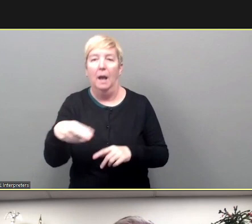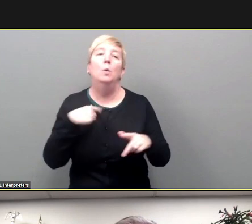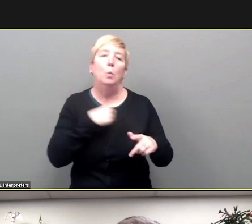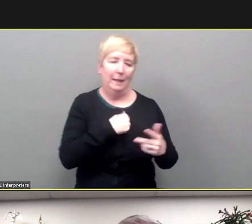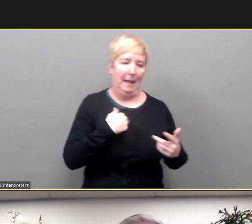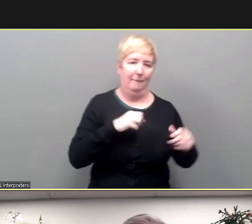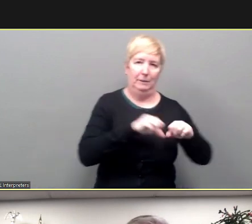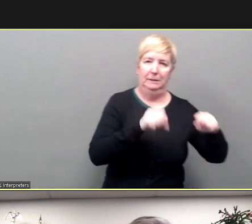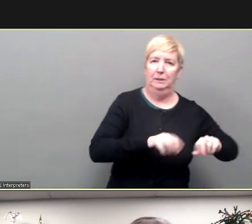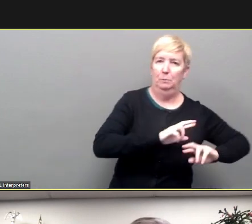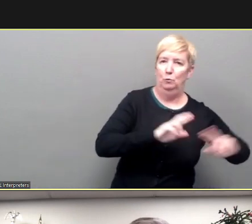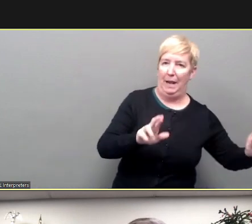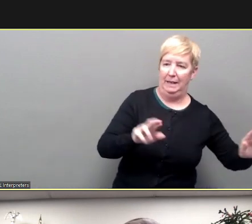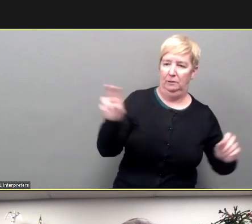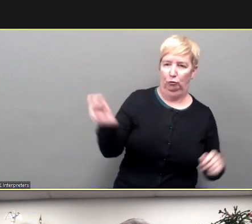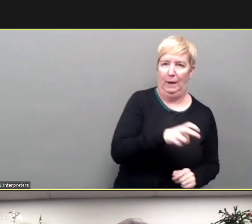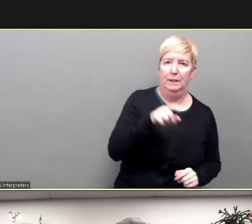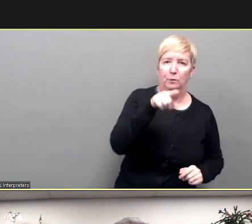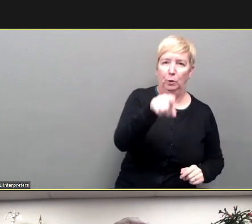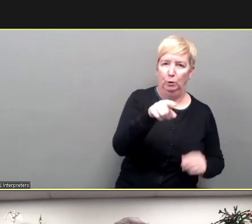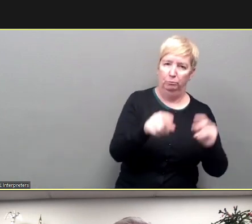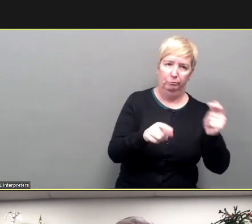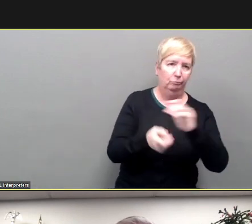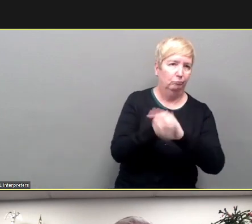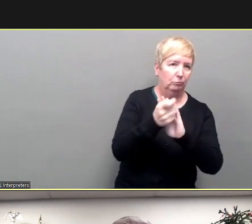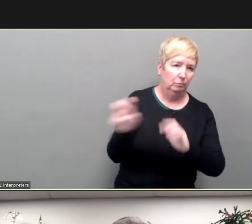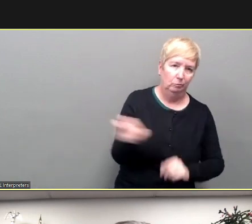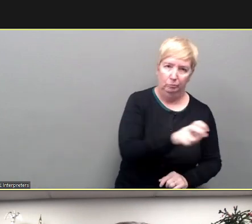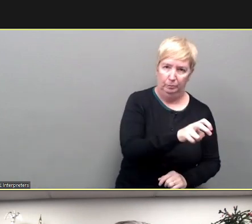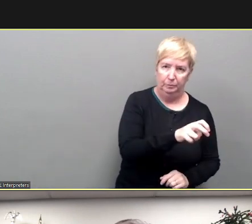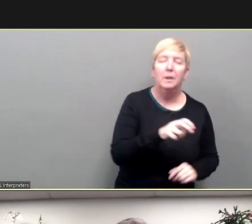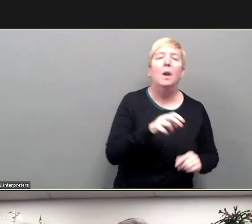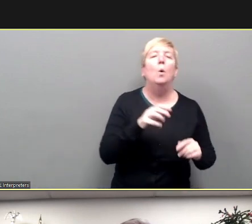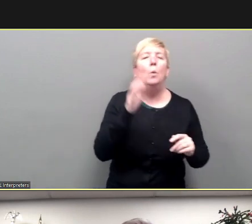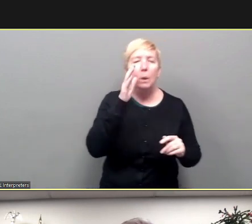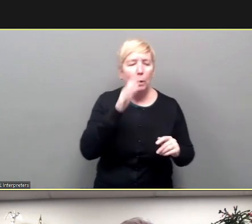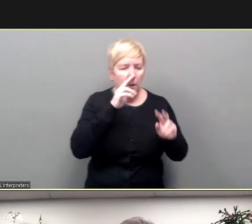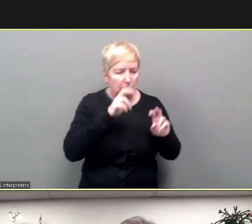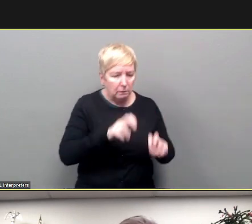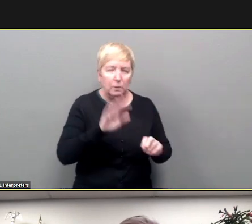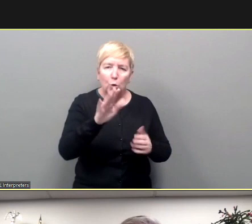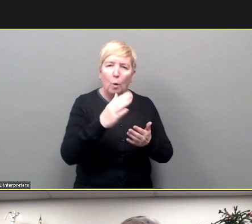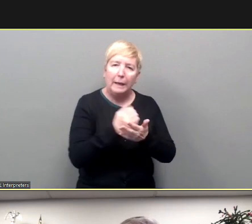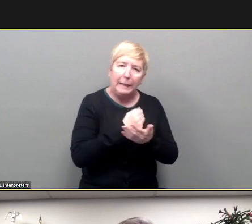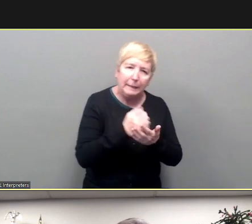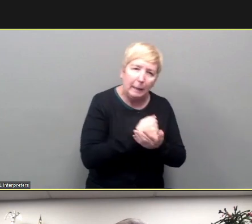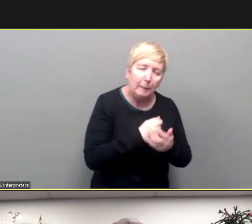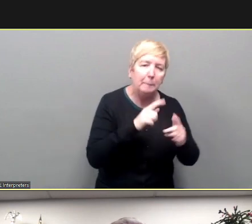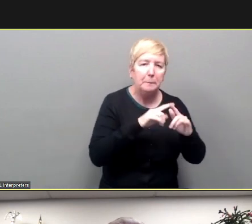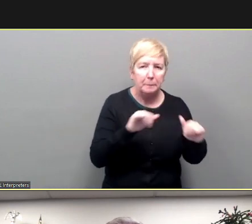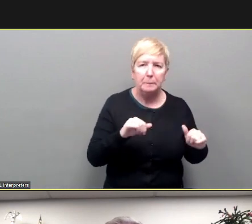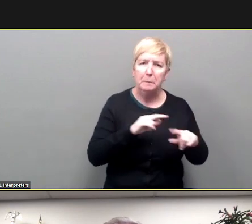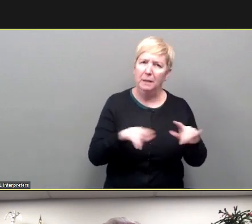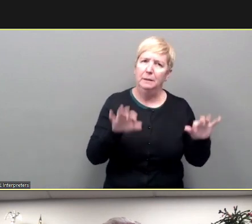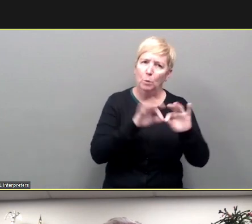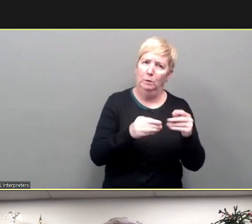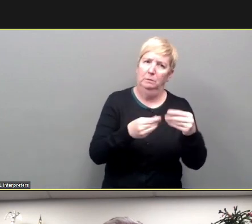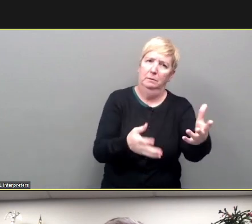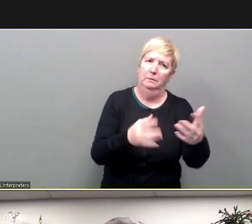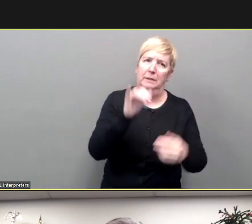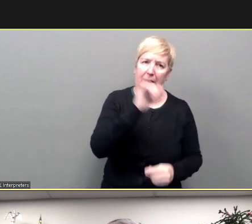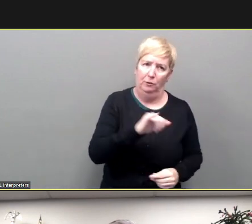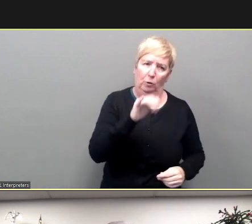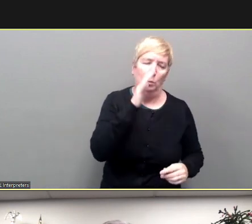up to automatically transfer you, do that income testing that we do, and make sure you get insured with Be Well